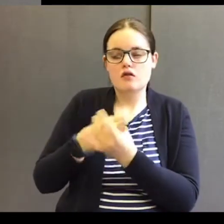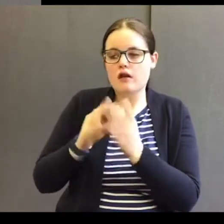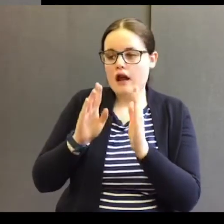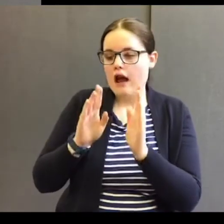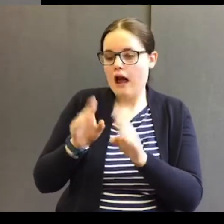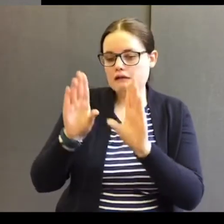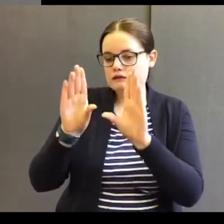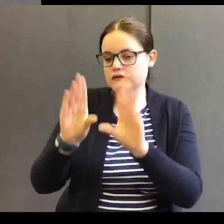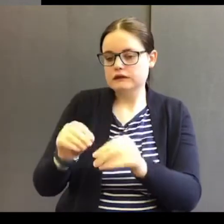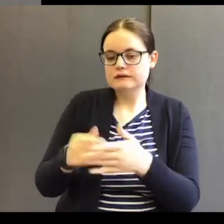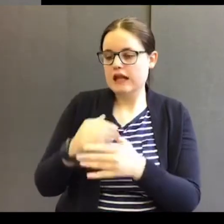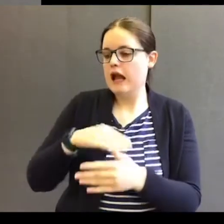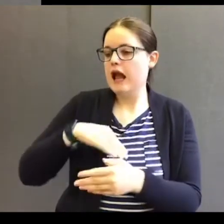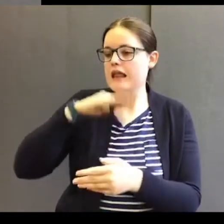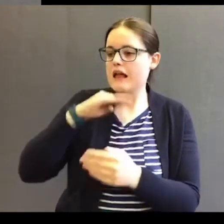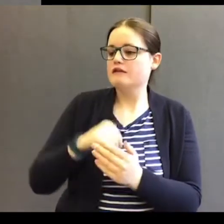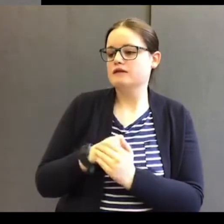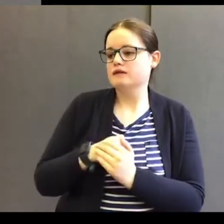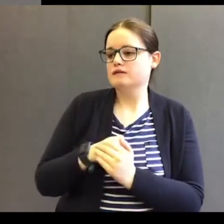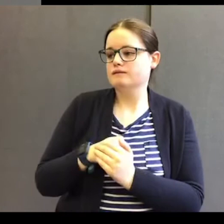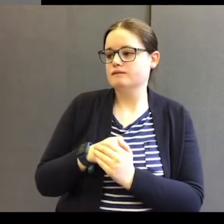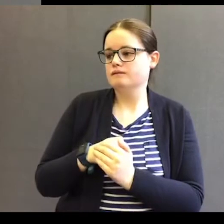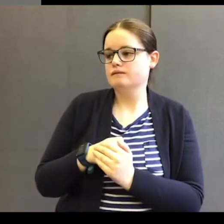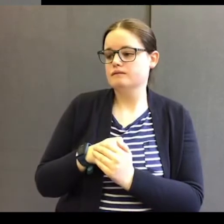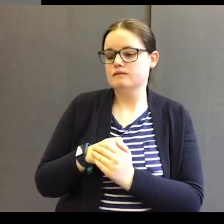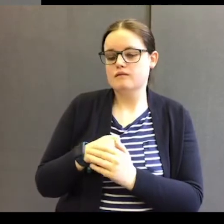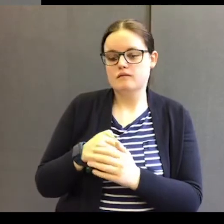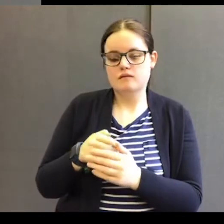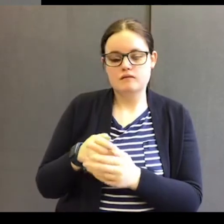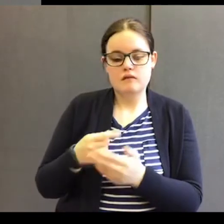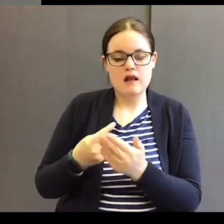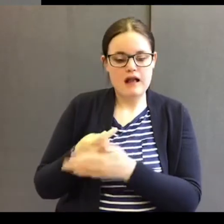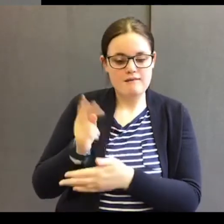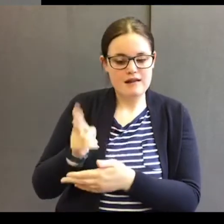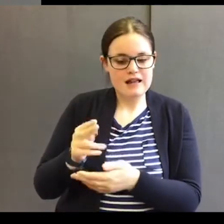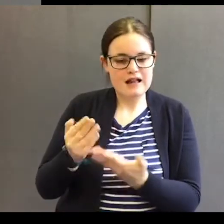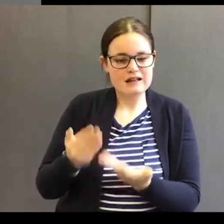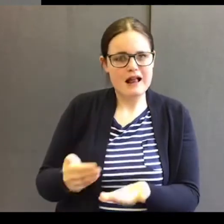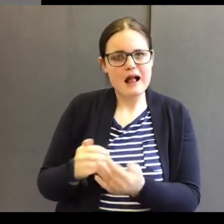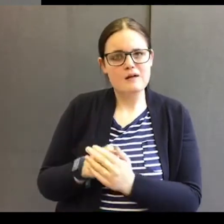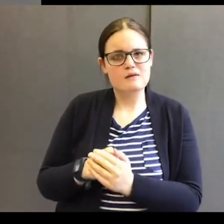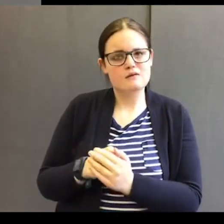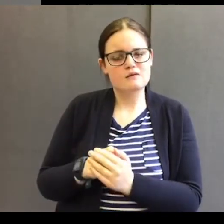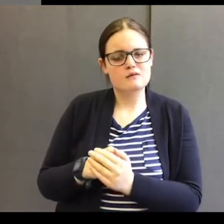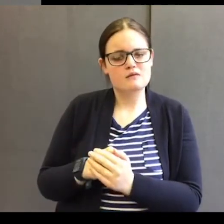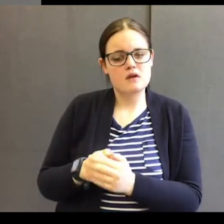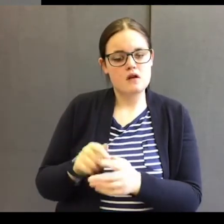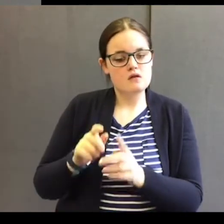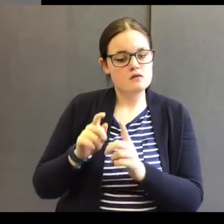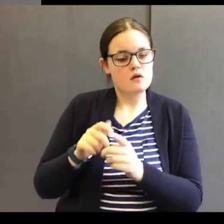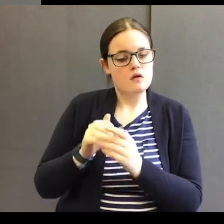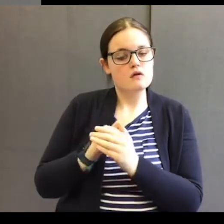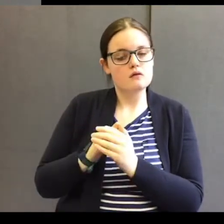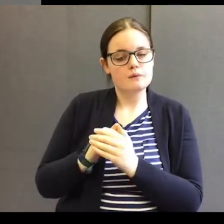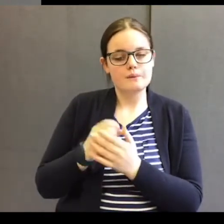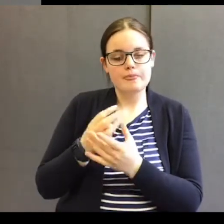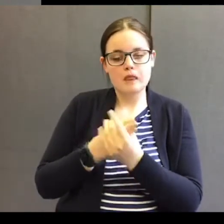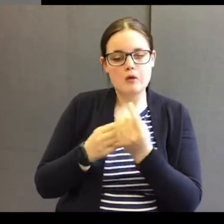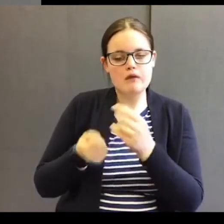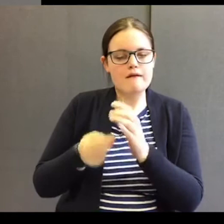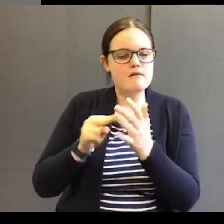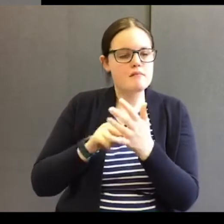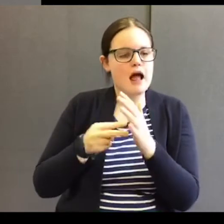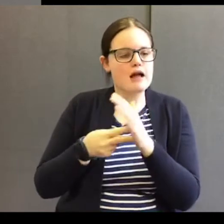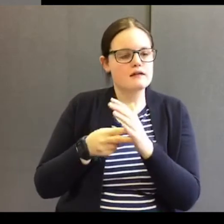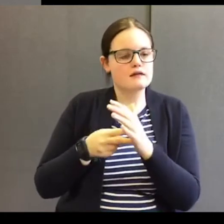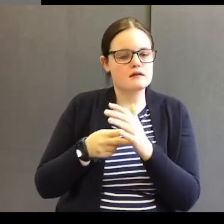and he had to draw a line, enough, enough. And it's happening again now. And so he